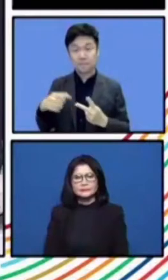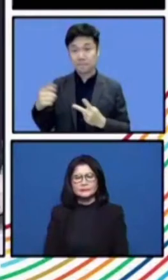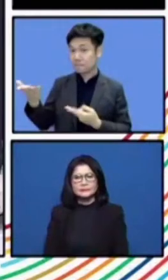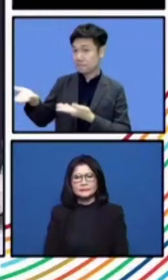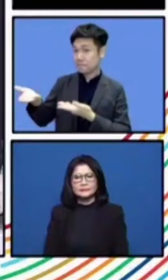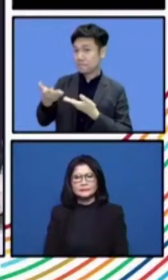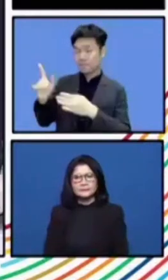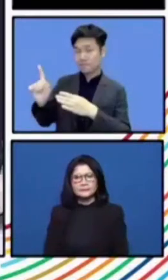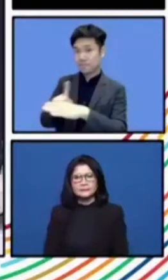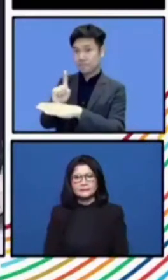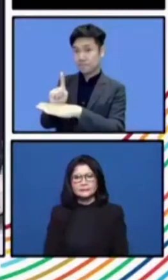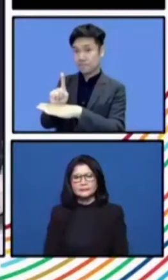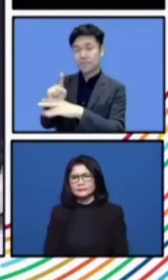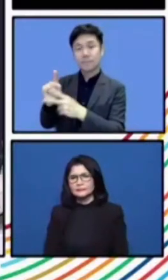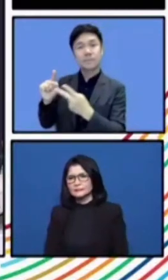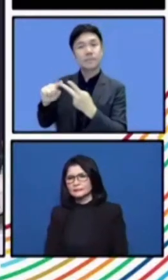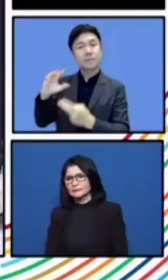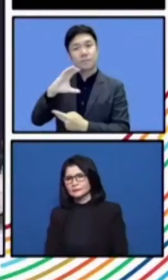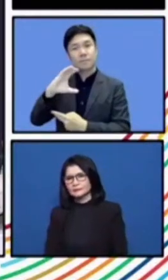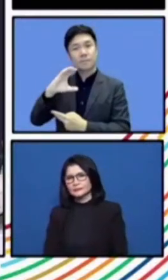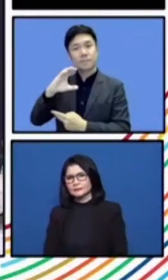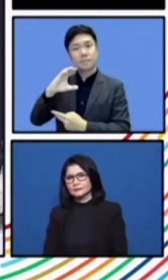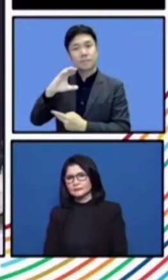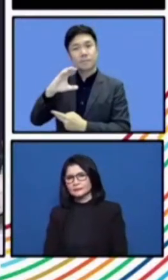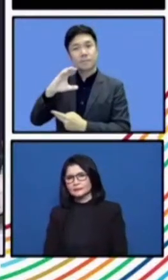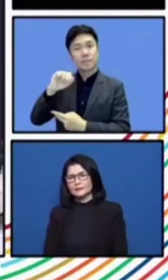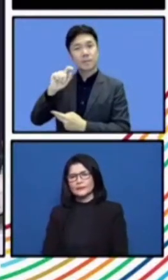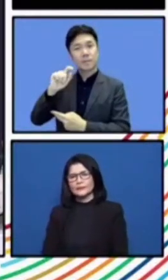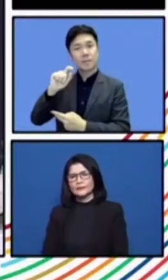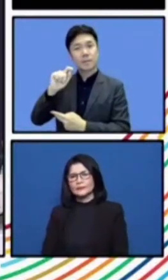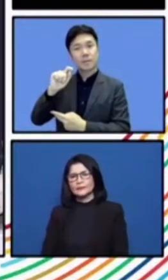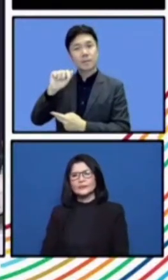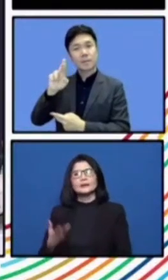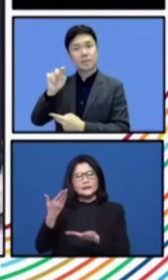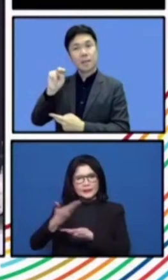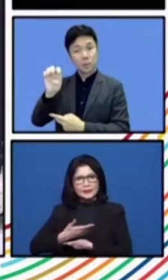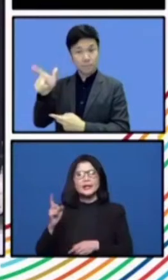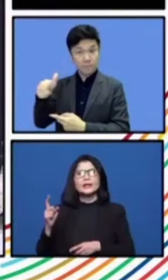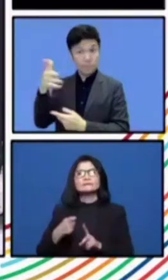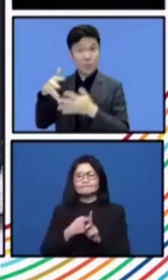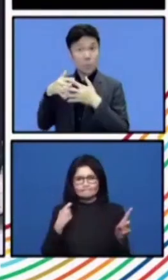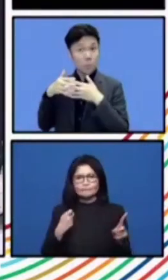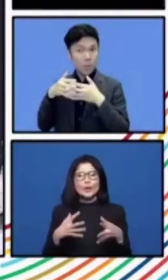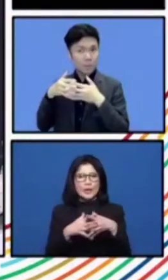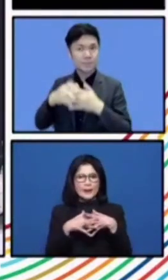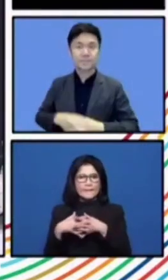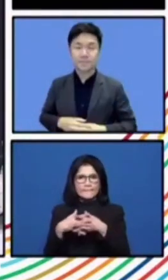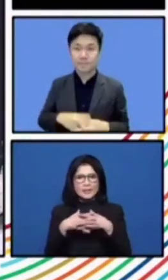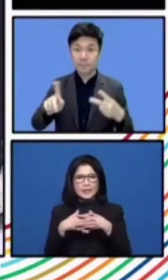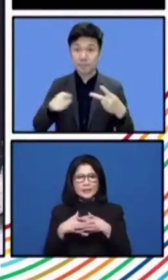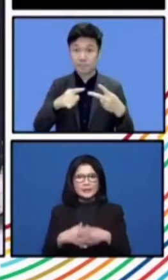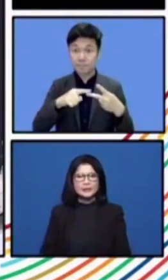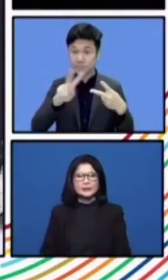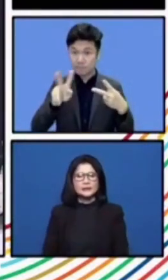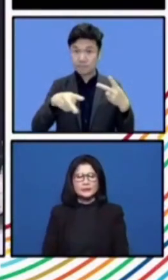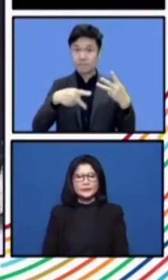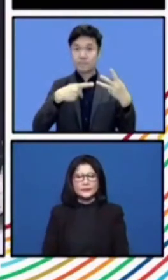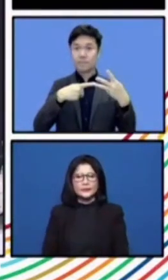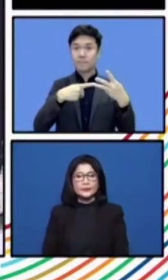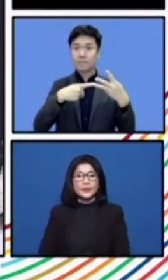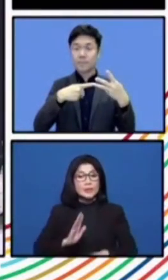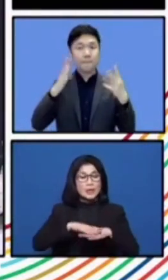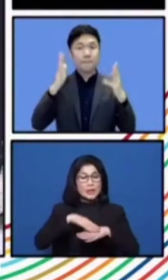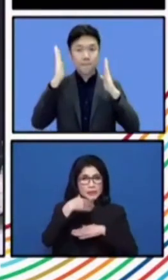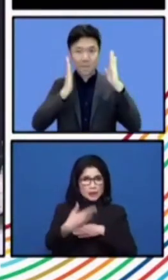um miss Catherine Bowen Williams from USA and she will be followed by the distinguished elegant from Malaysia